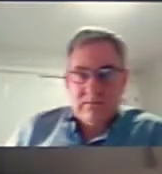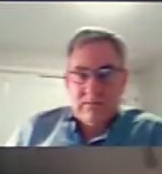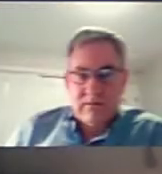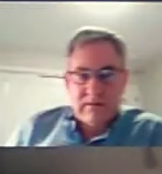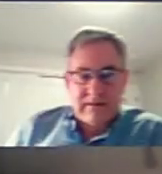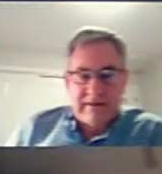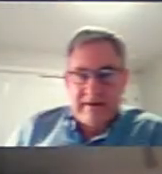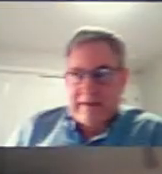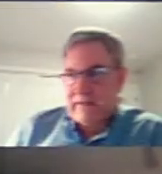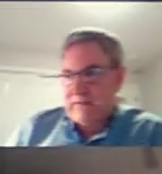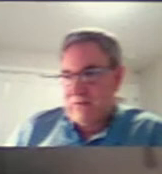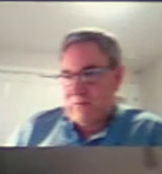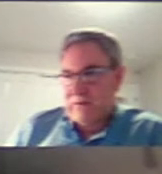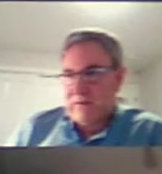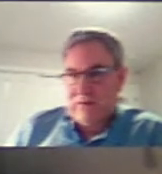meters?